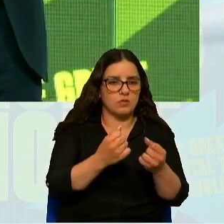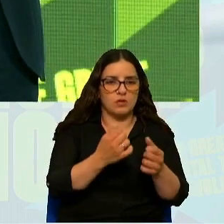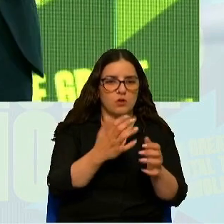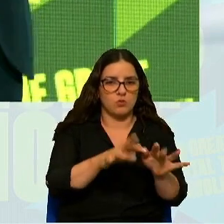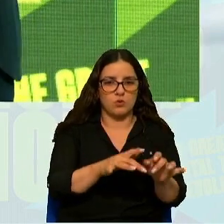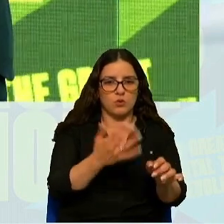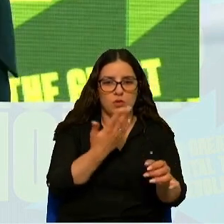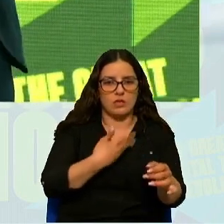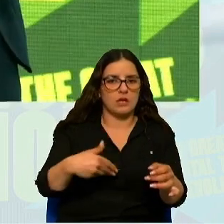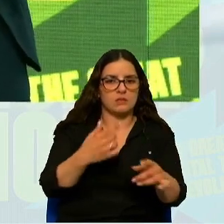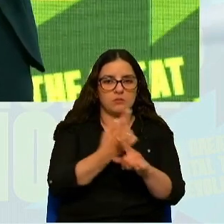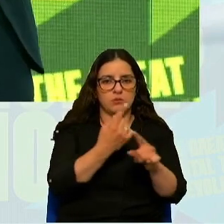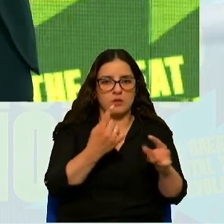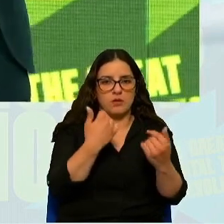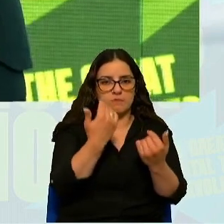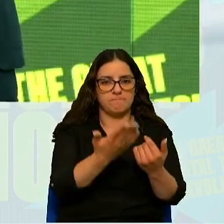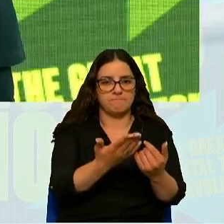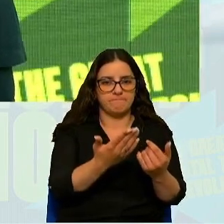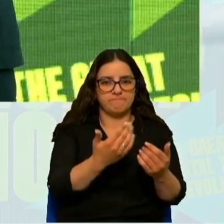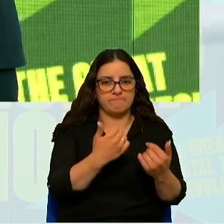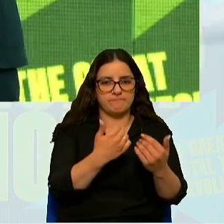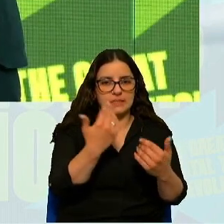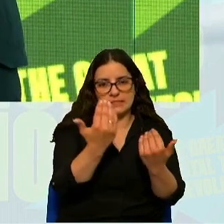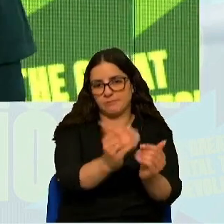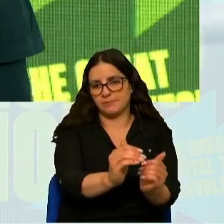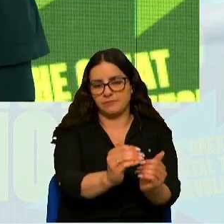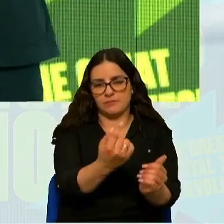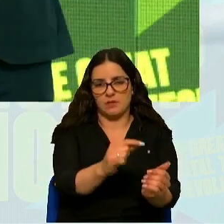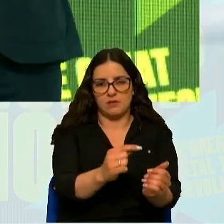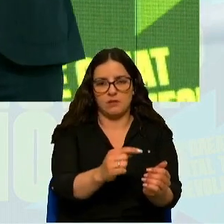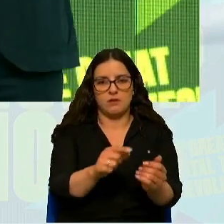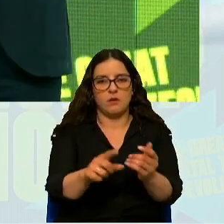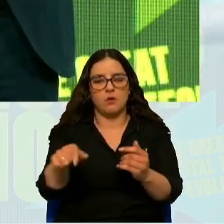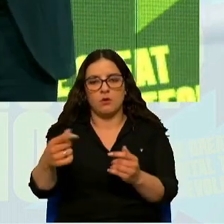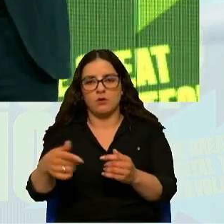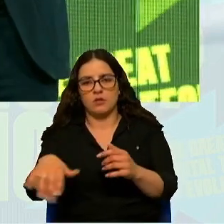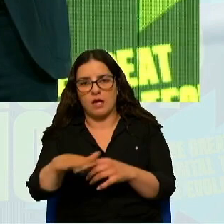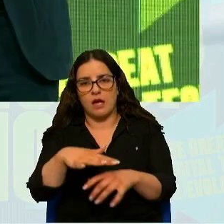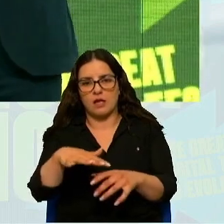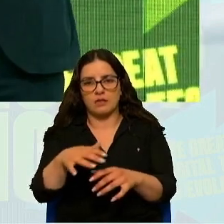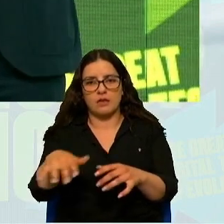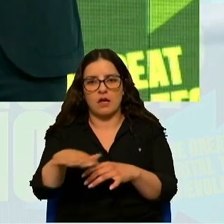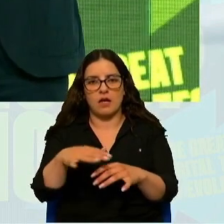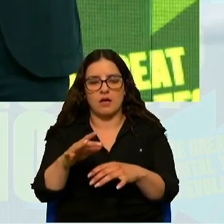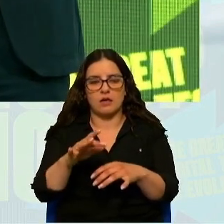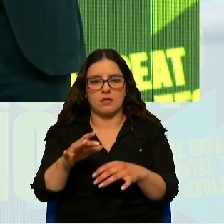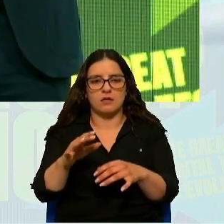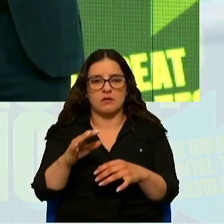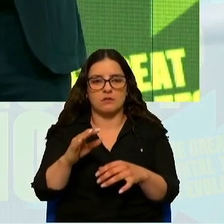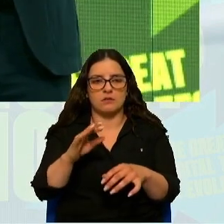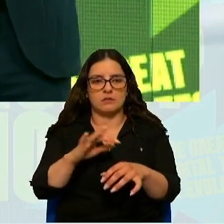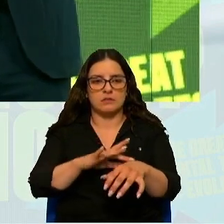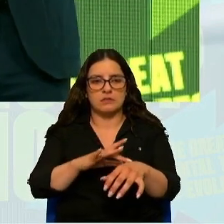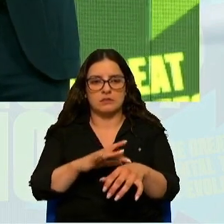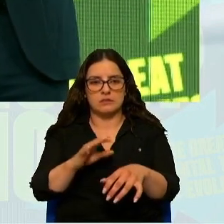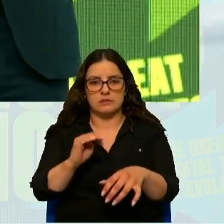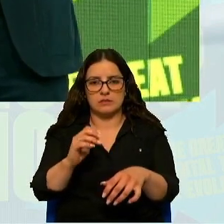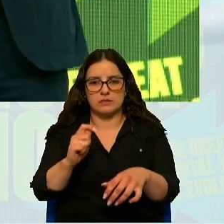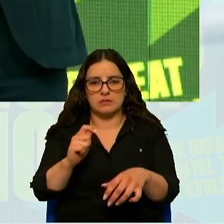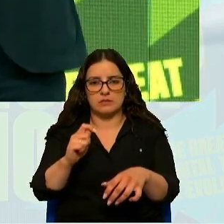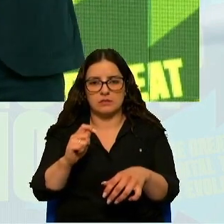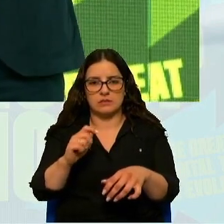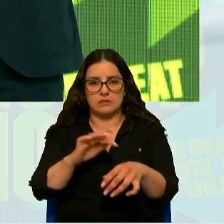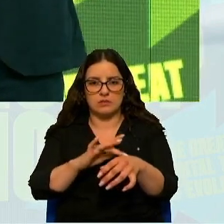computer that I can now with a quantum computer. There's also another area, which is that of sensors, meteorology,